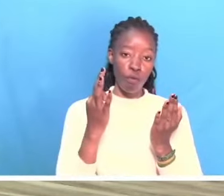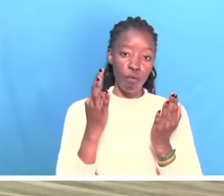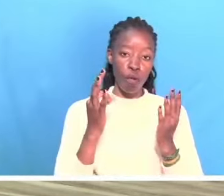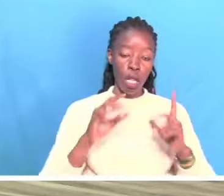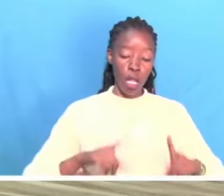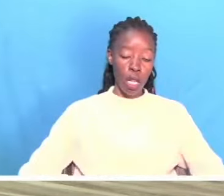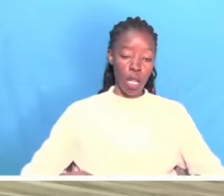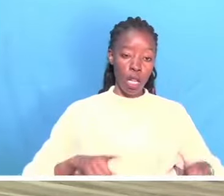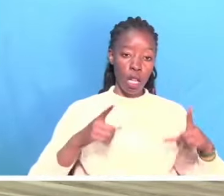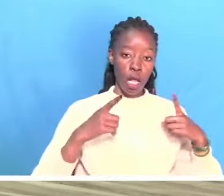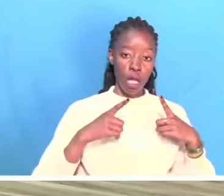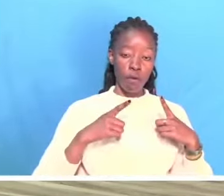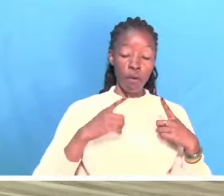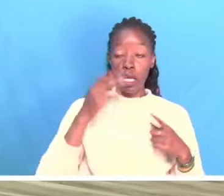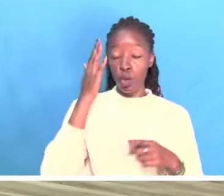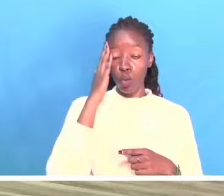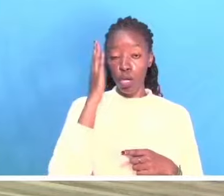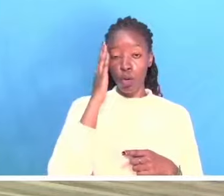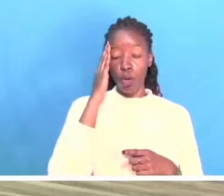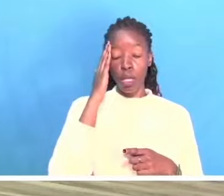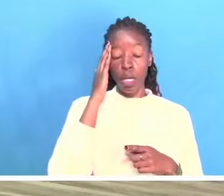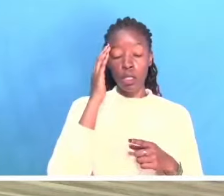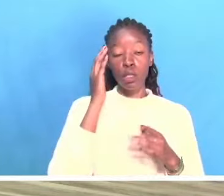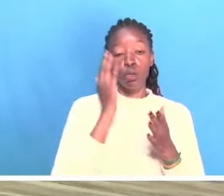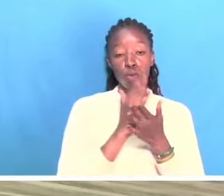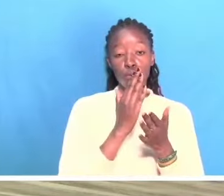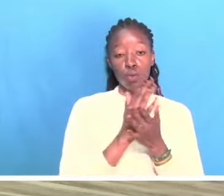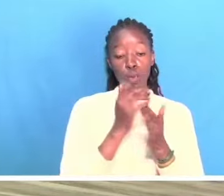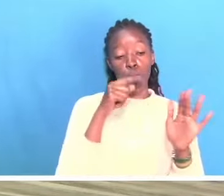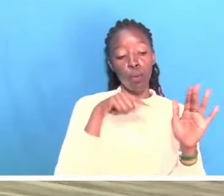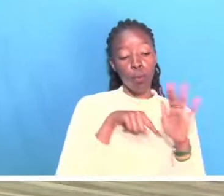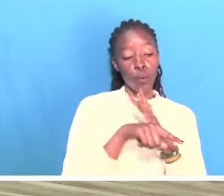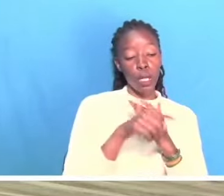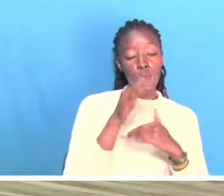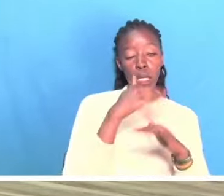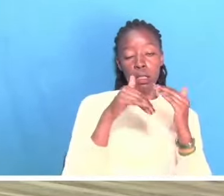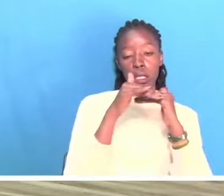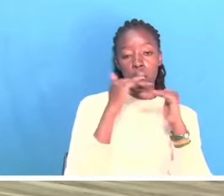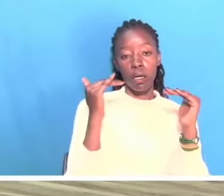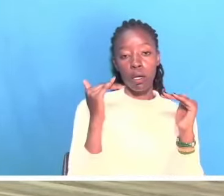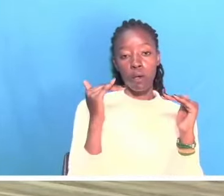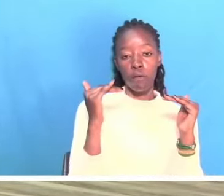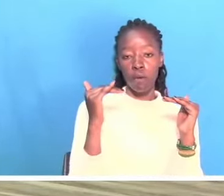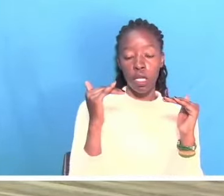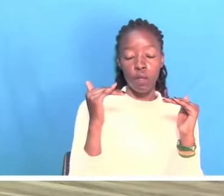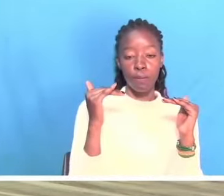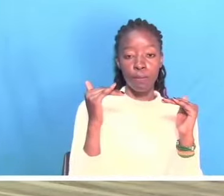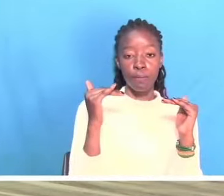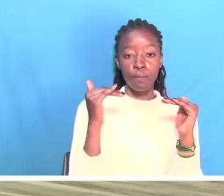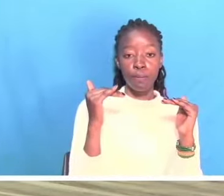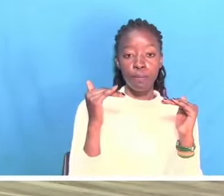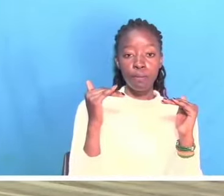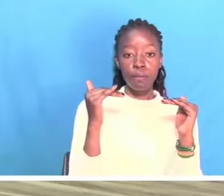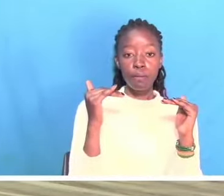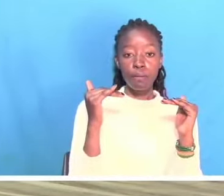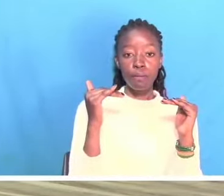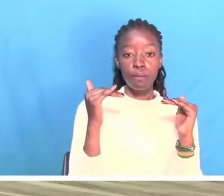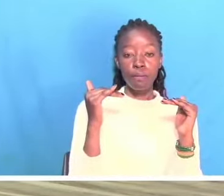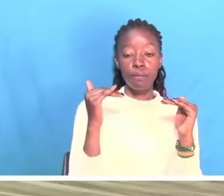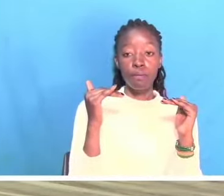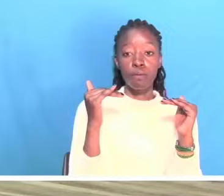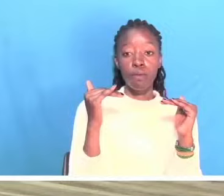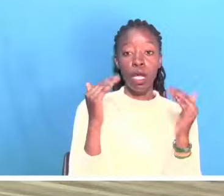think so? We are instantly justified. That is what we will see very soon as we continue reading the book of Romans. We are